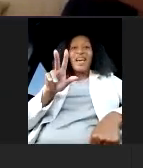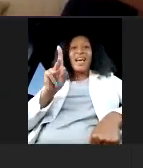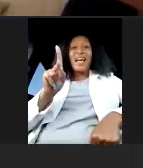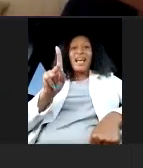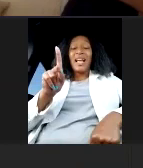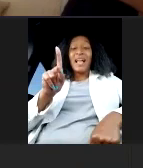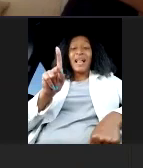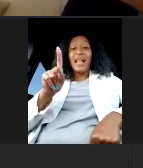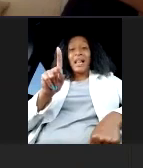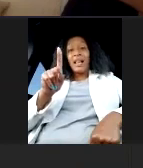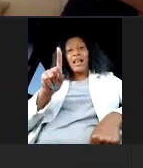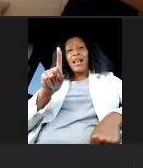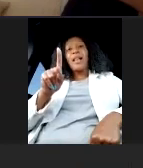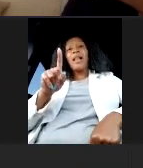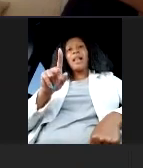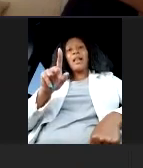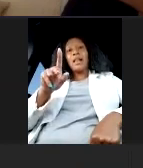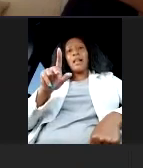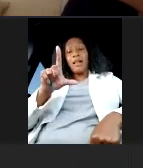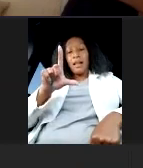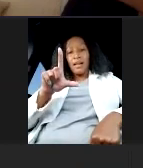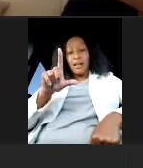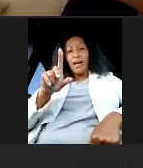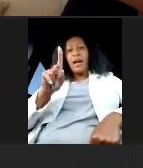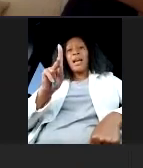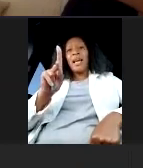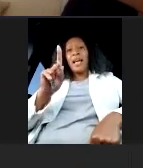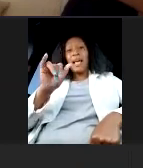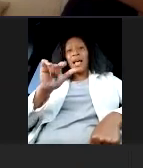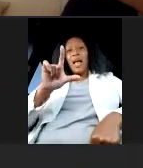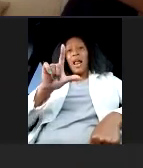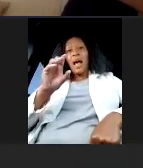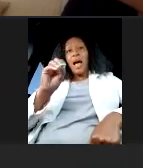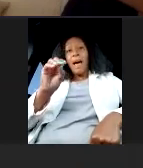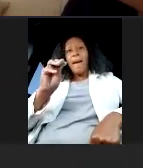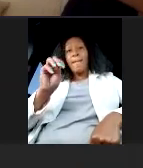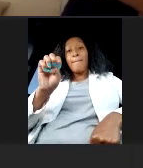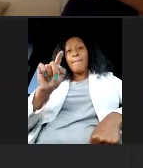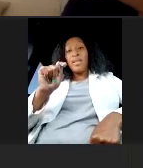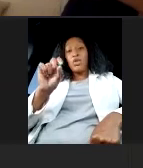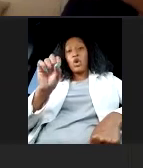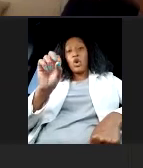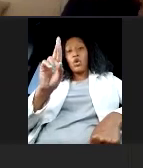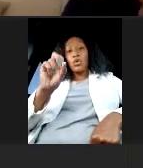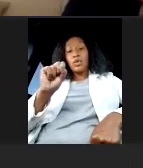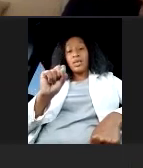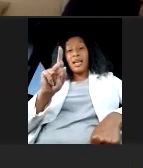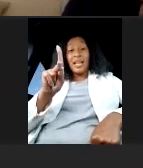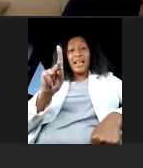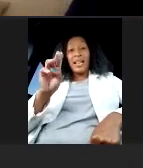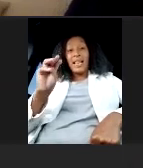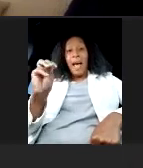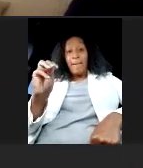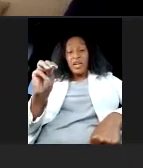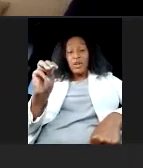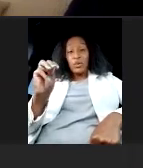I have 5 kilometers. Ultimately, I want to know how many feet it is, right? So the first thing I'm going to